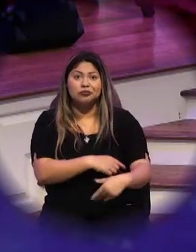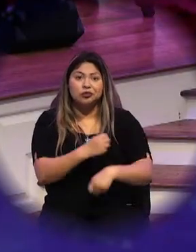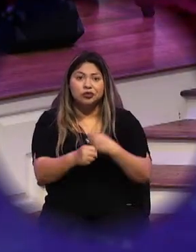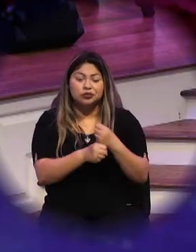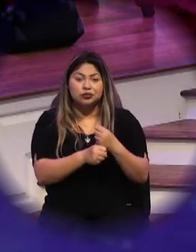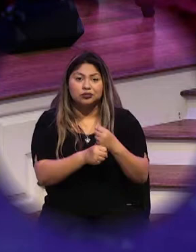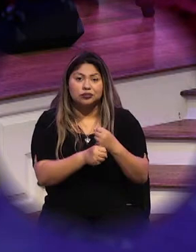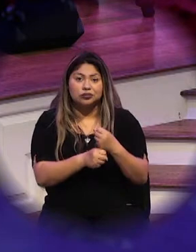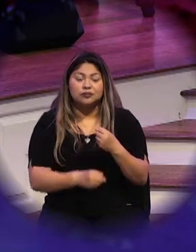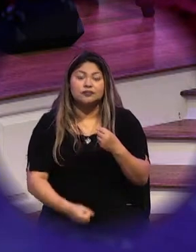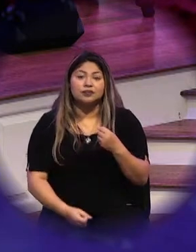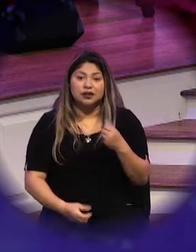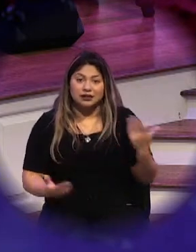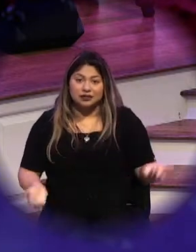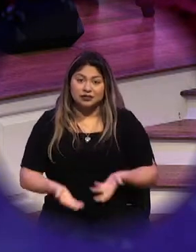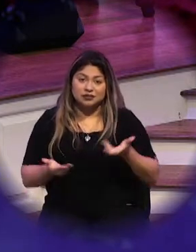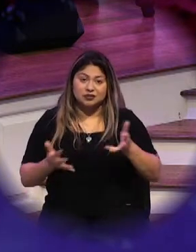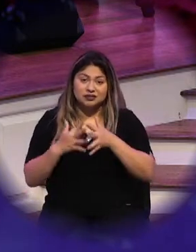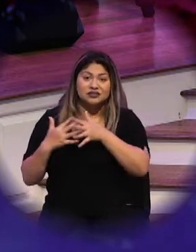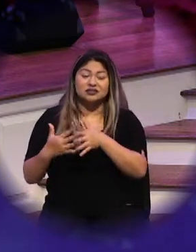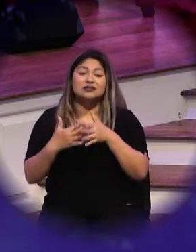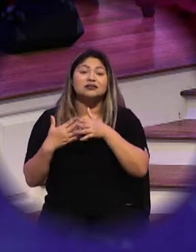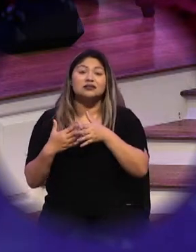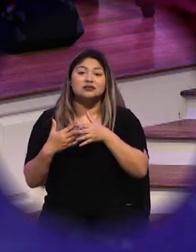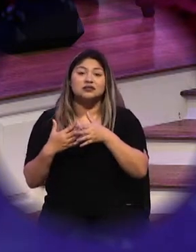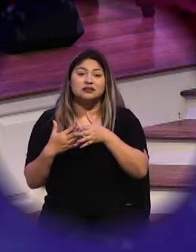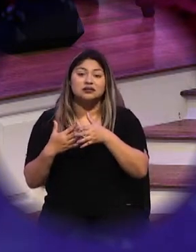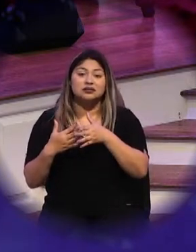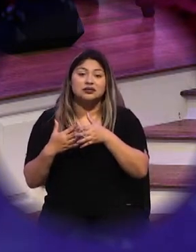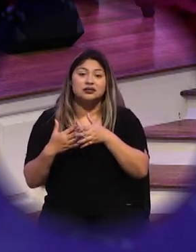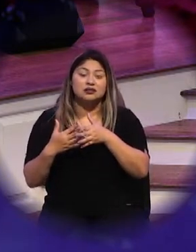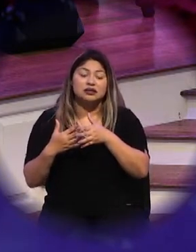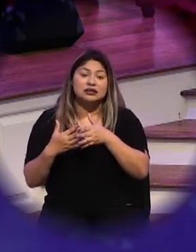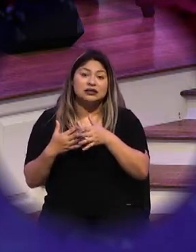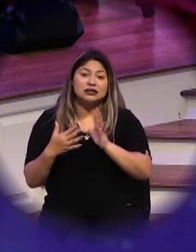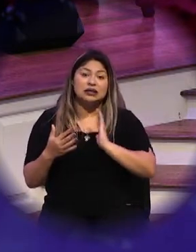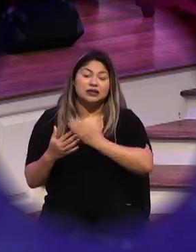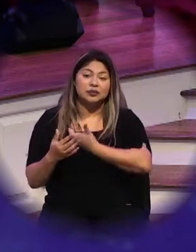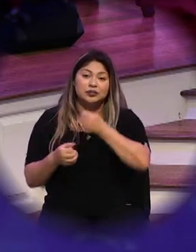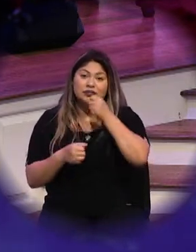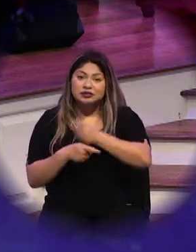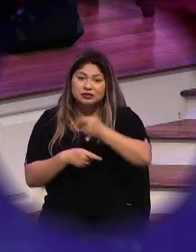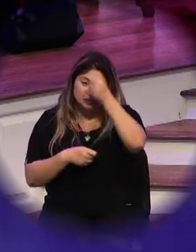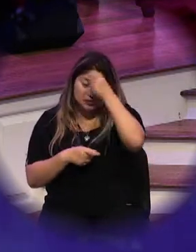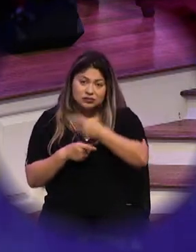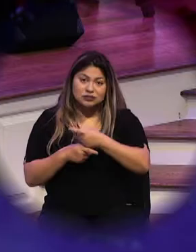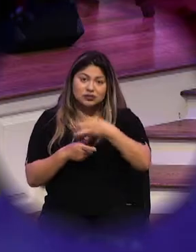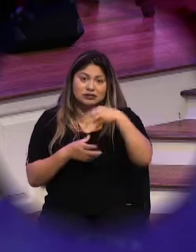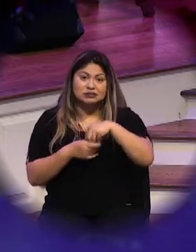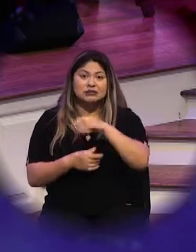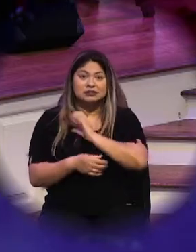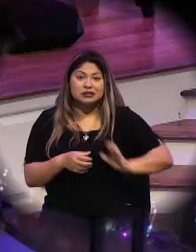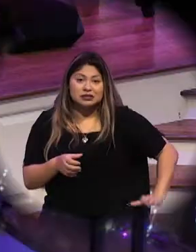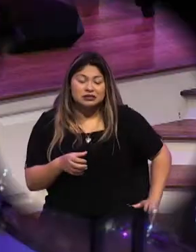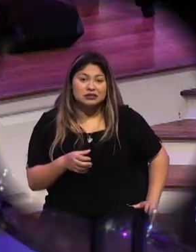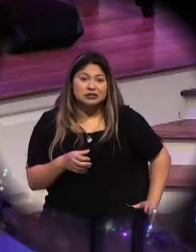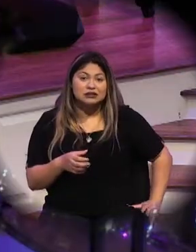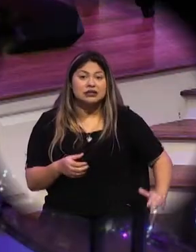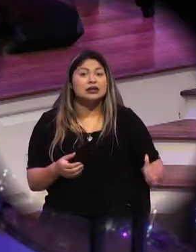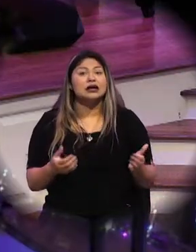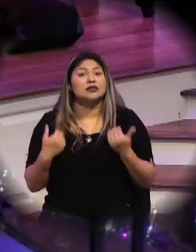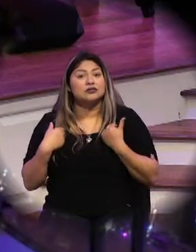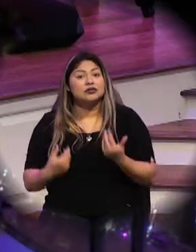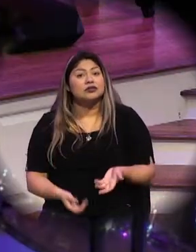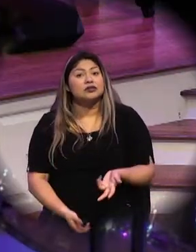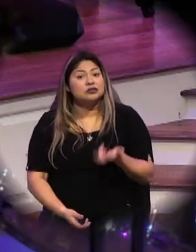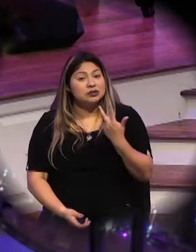long. But in America, with many of our more liturgical brothers and sisters in Christ, there are three Psalms